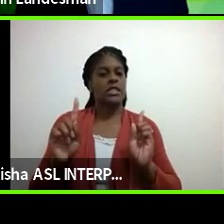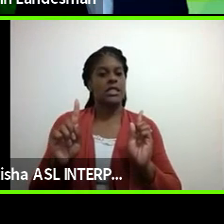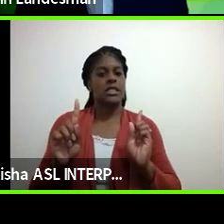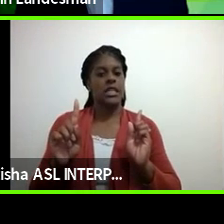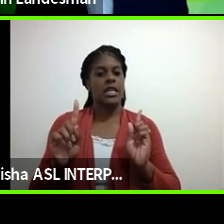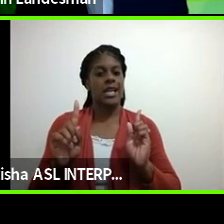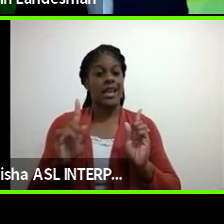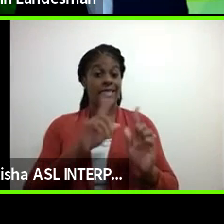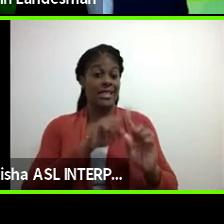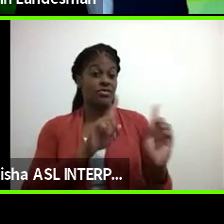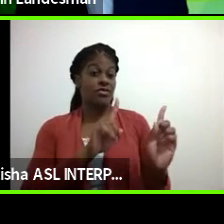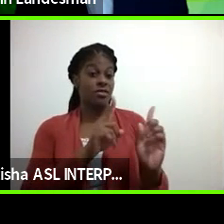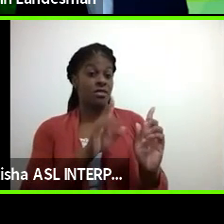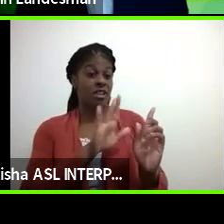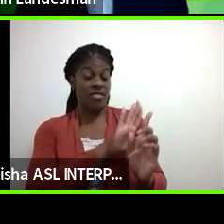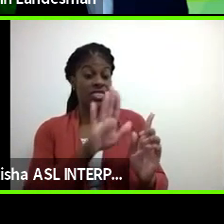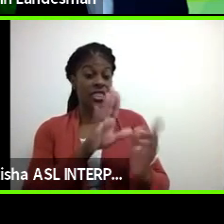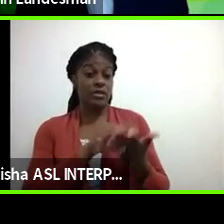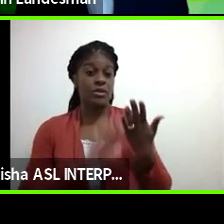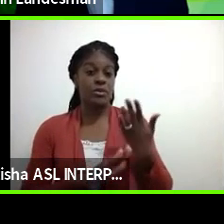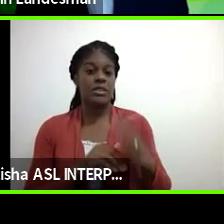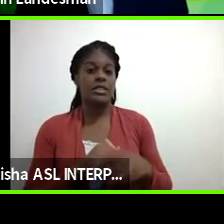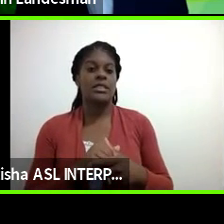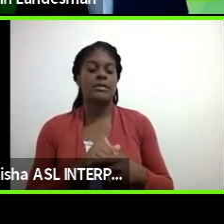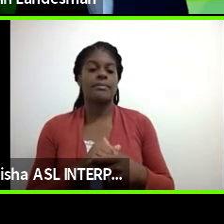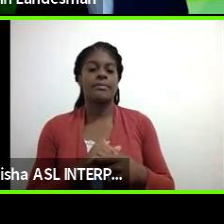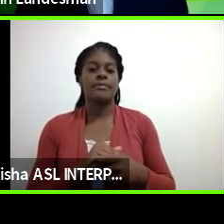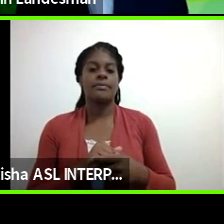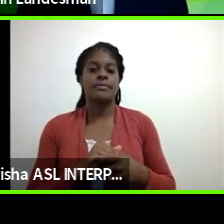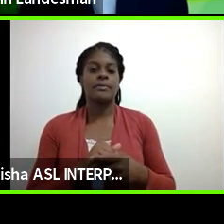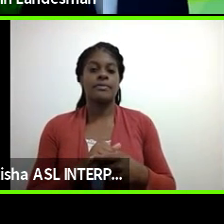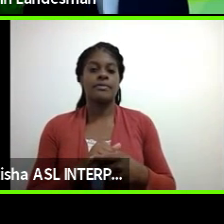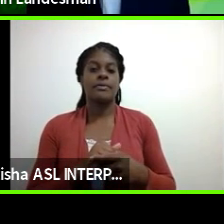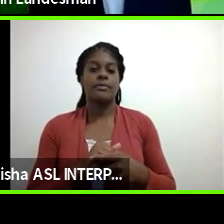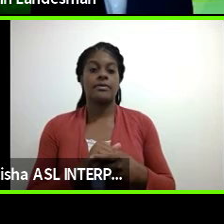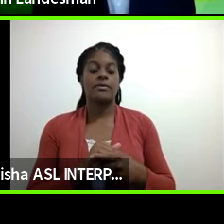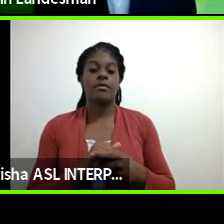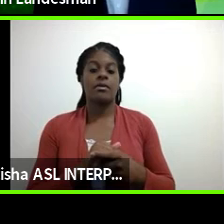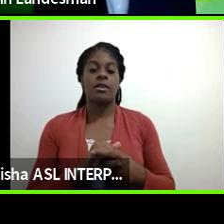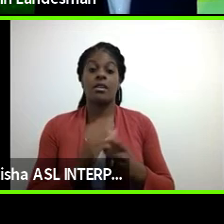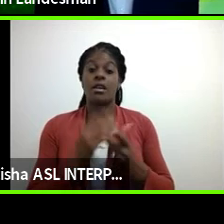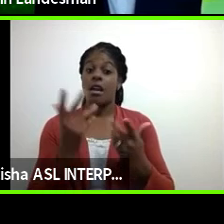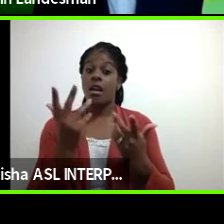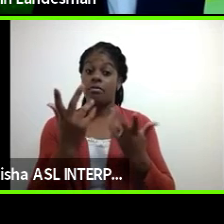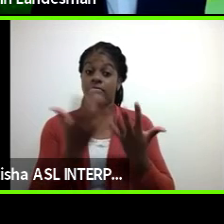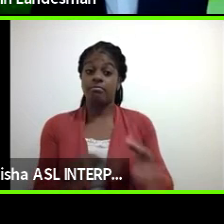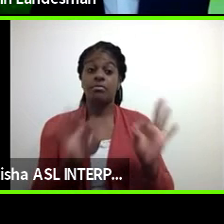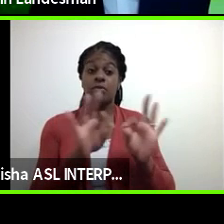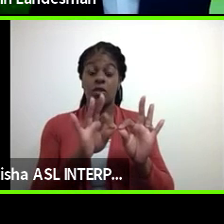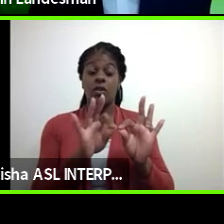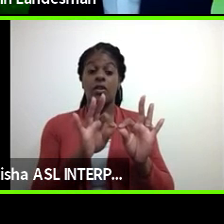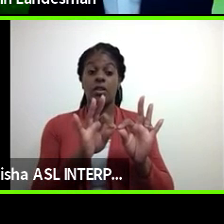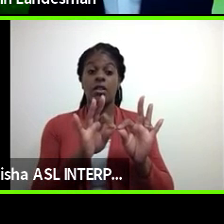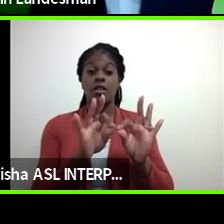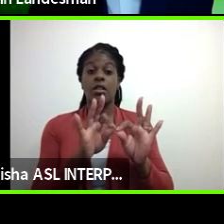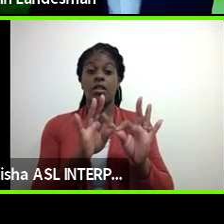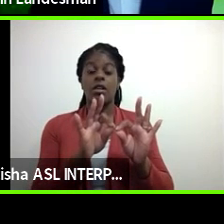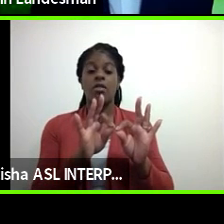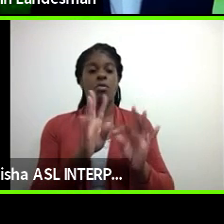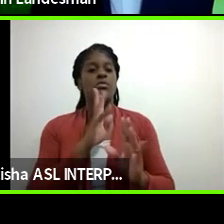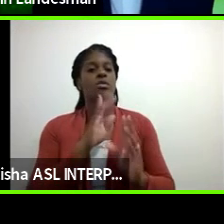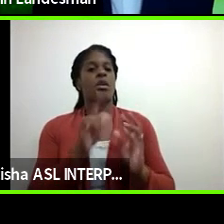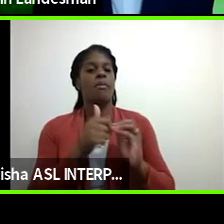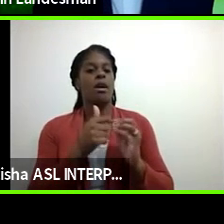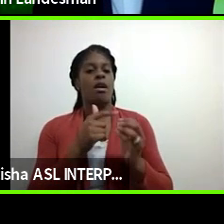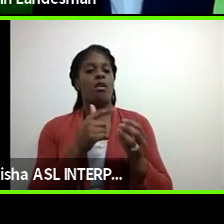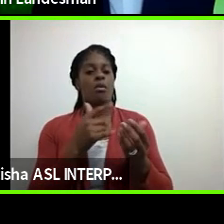their students. And so I think one of the things that's most important when we talk about having teachers